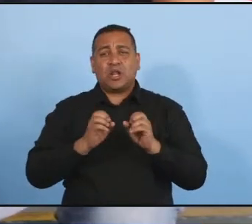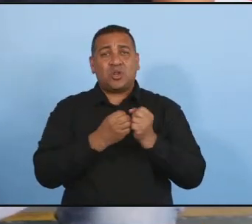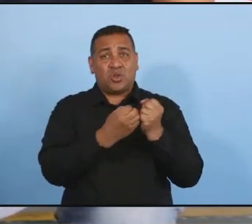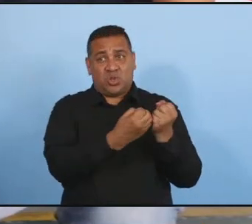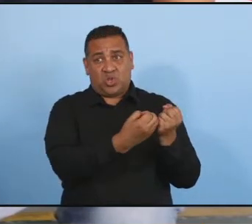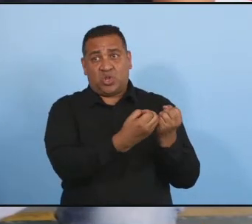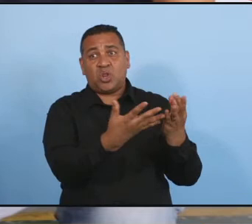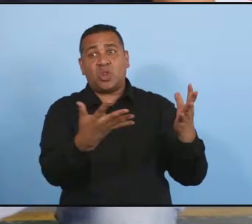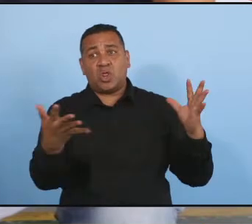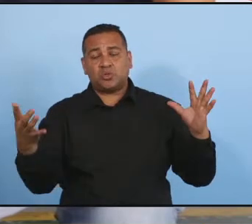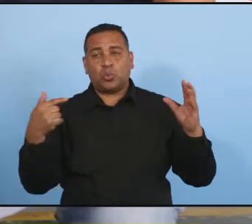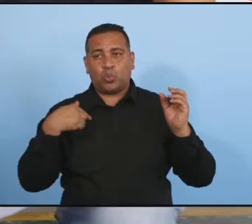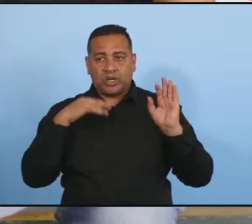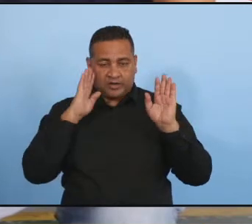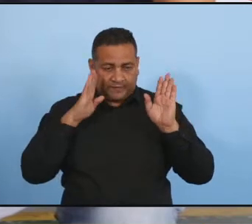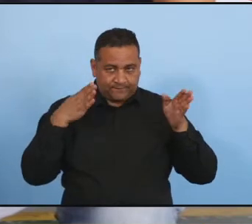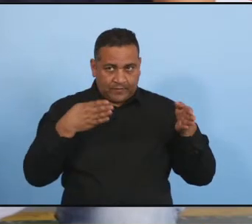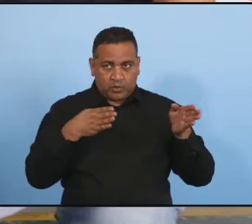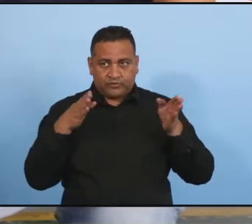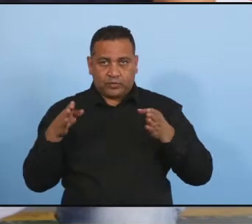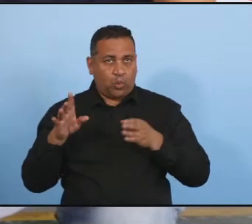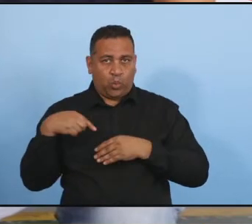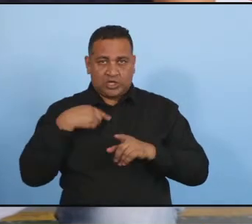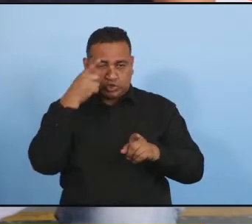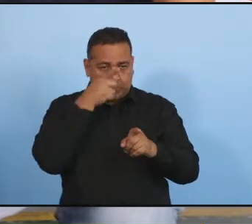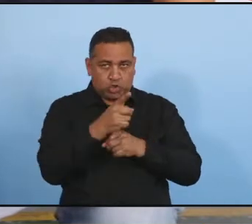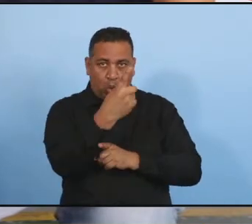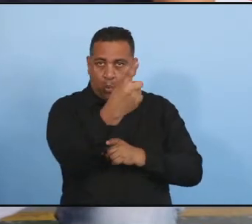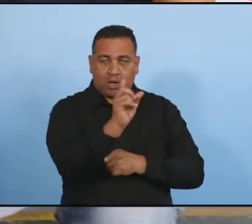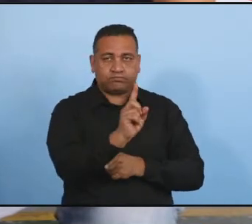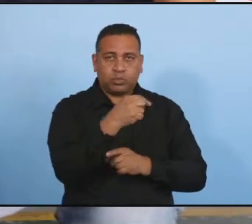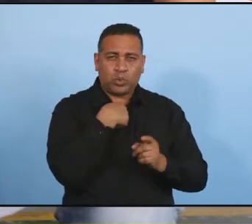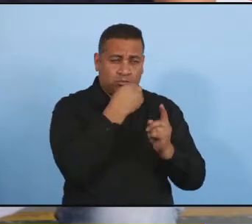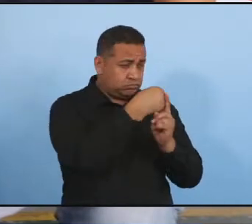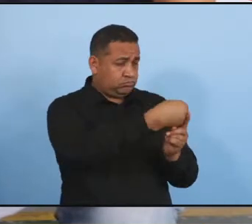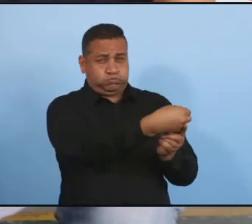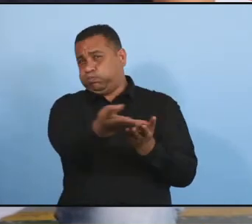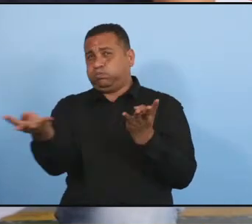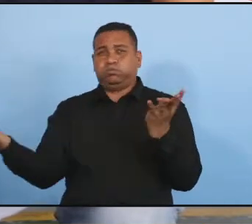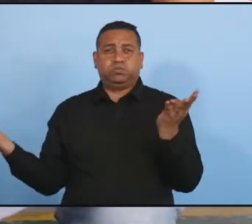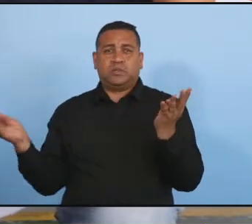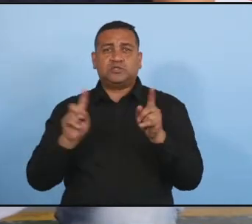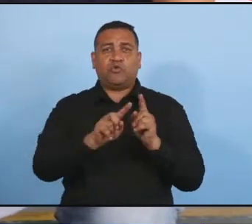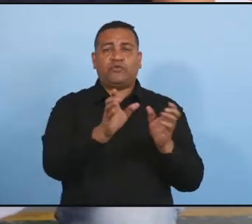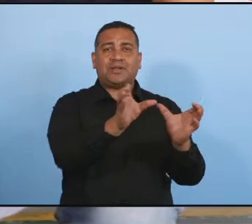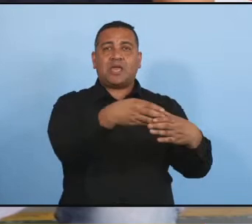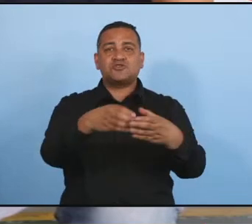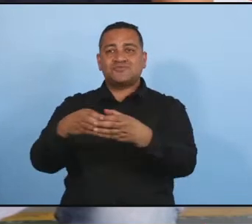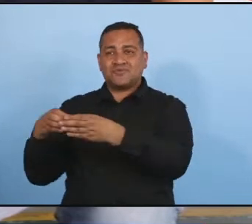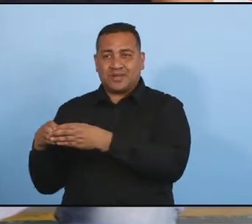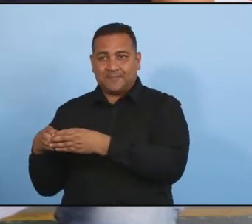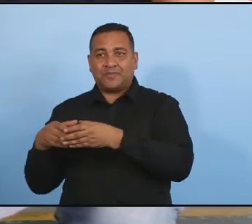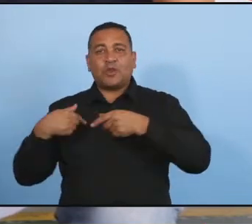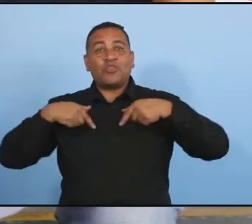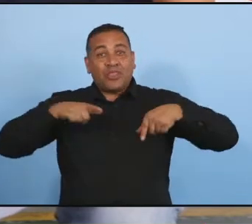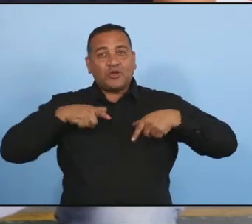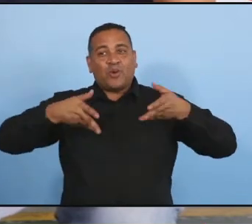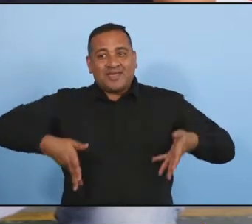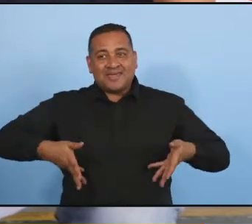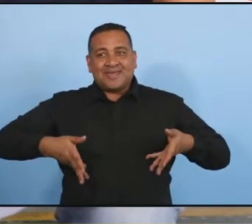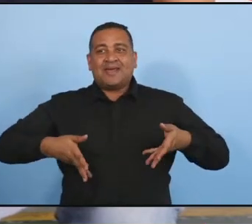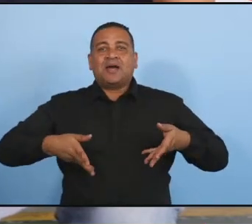not to say that, oh, I'm only going to be in a workshop. No, that is where you start. That's where you learn how to do it, and then from there